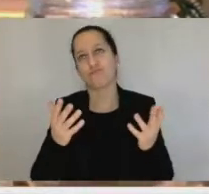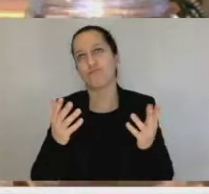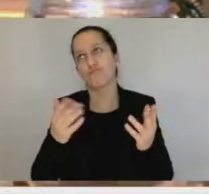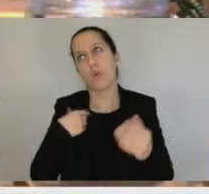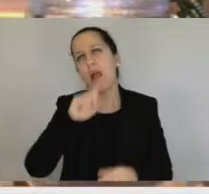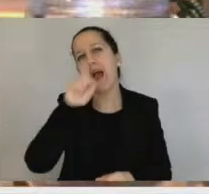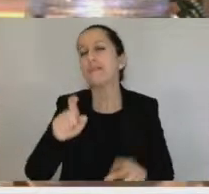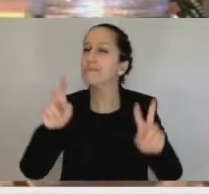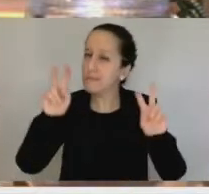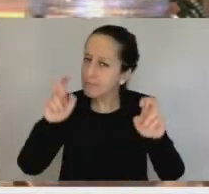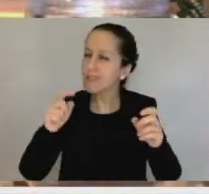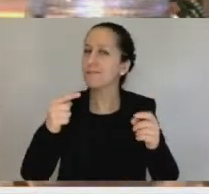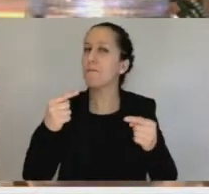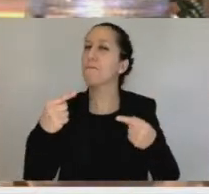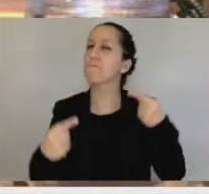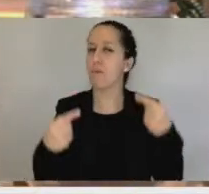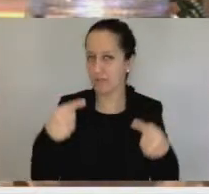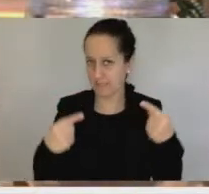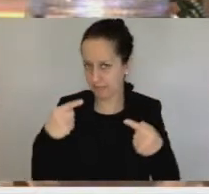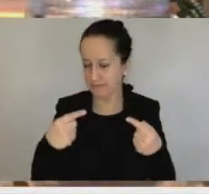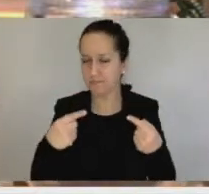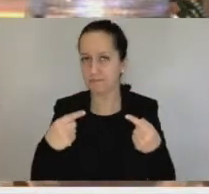It's really a political question.